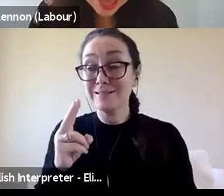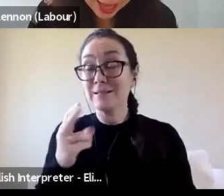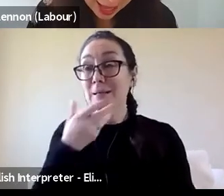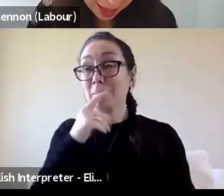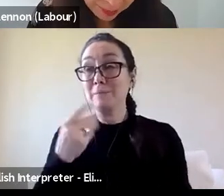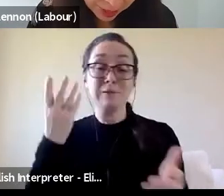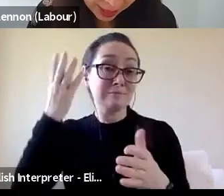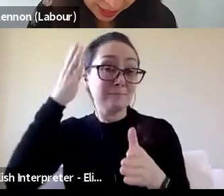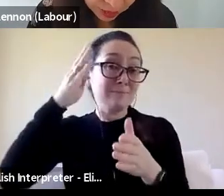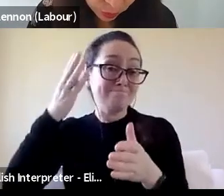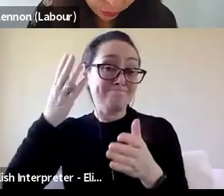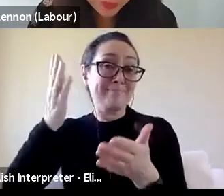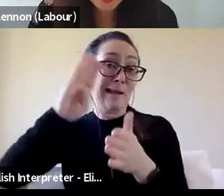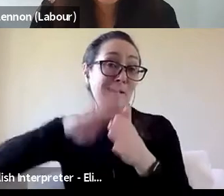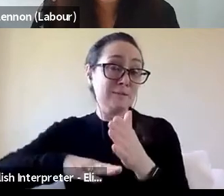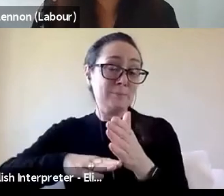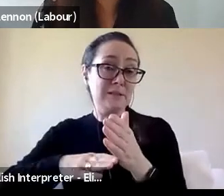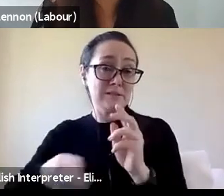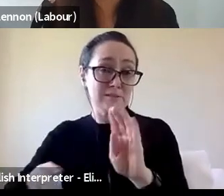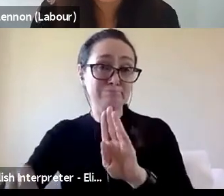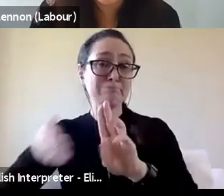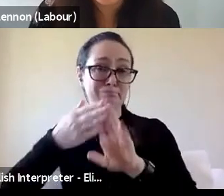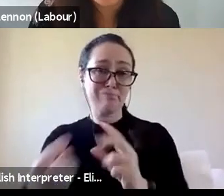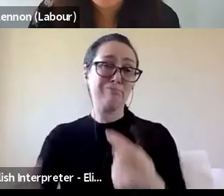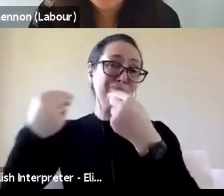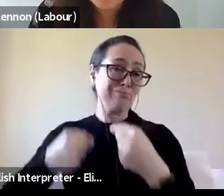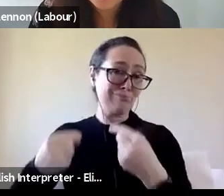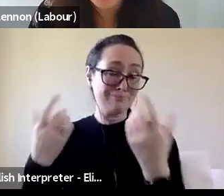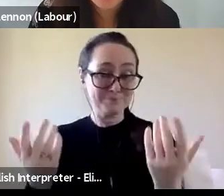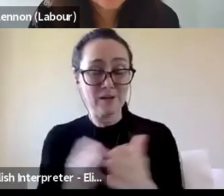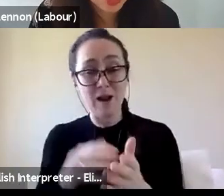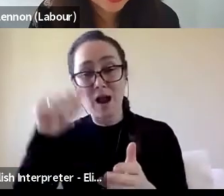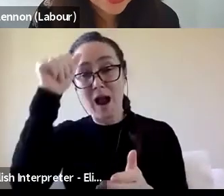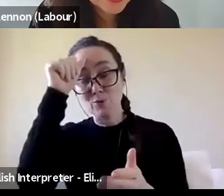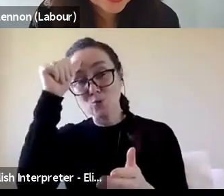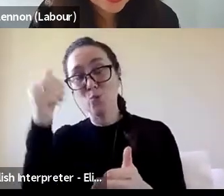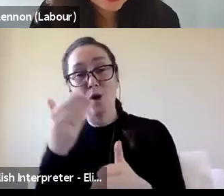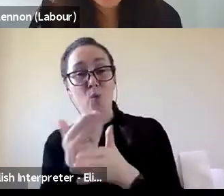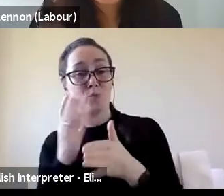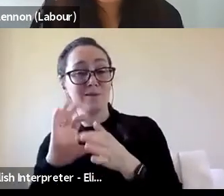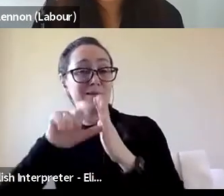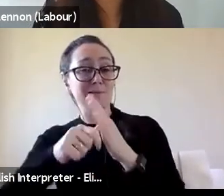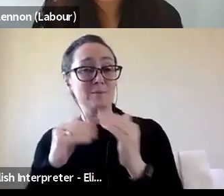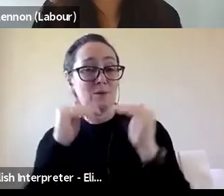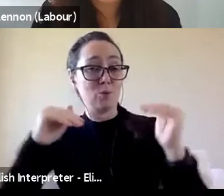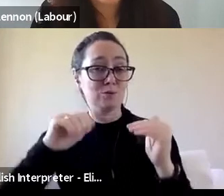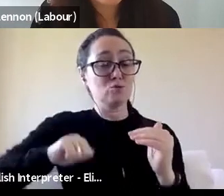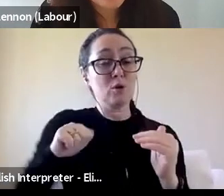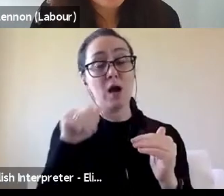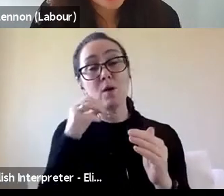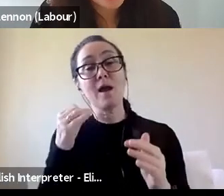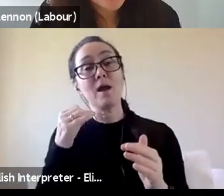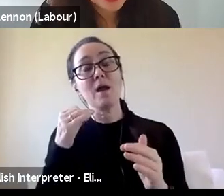and I know from the work that I do closely with Disability Equality Scotland and the weekly surveys